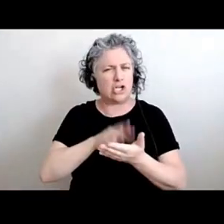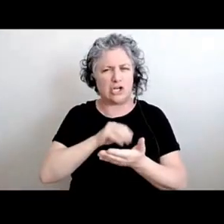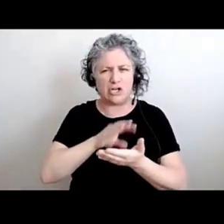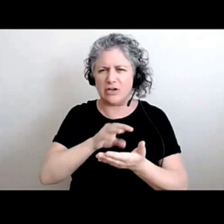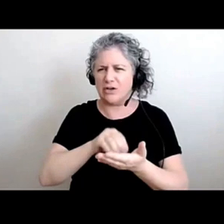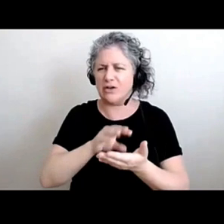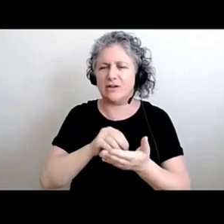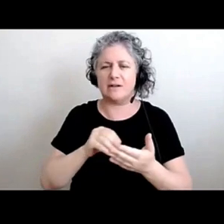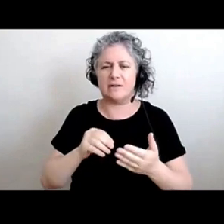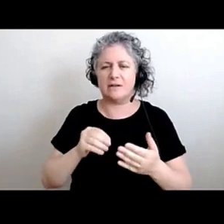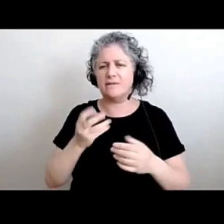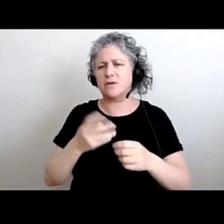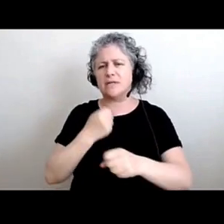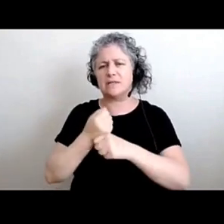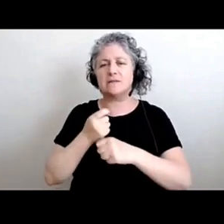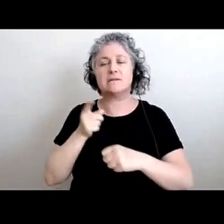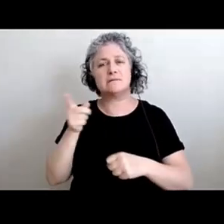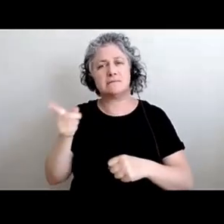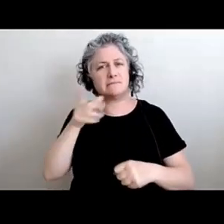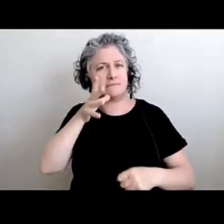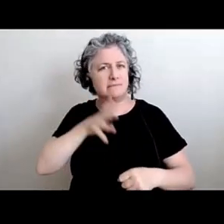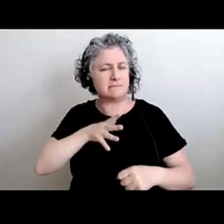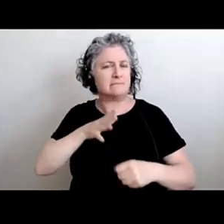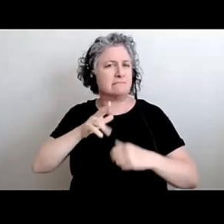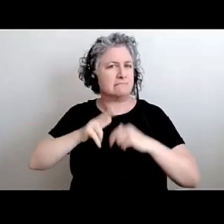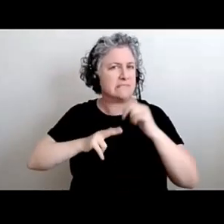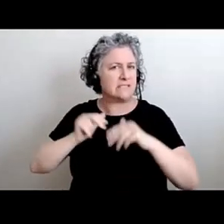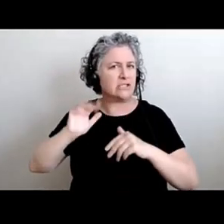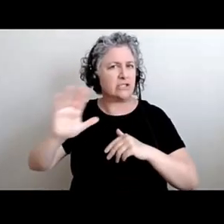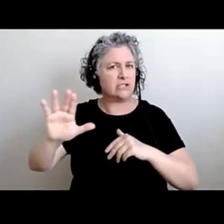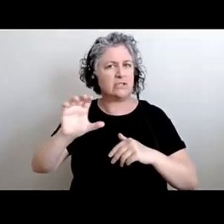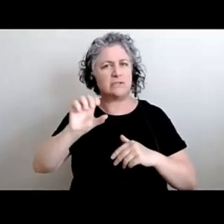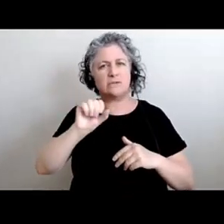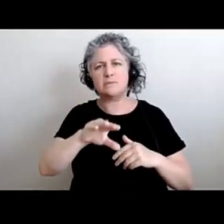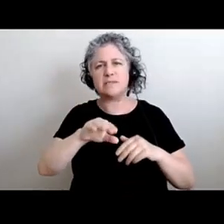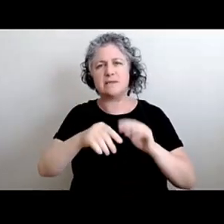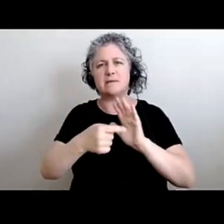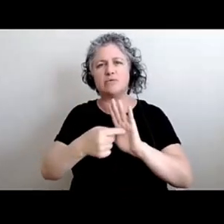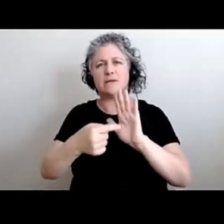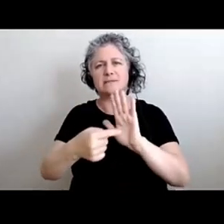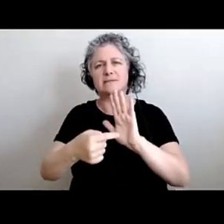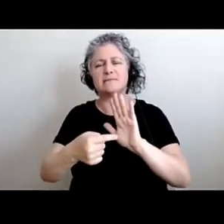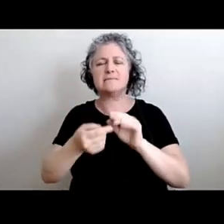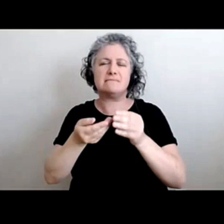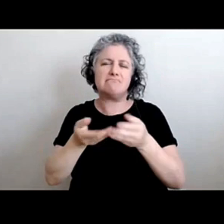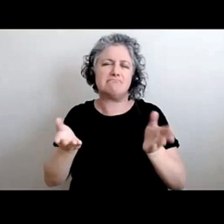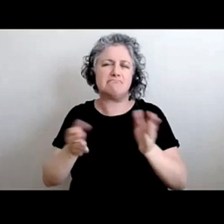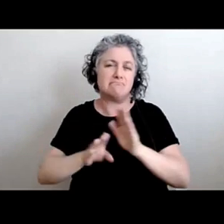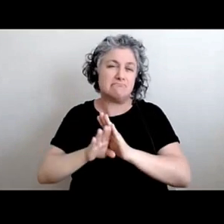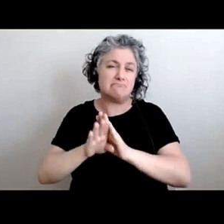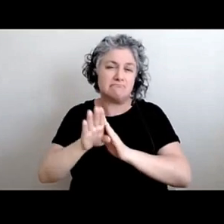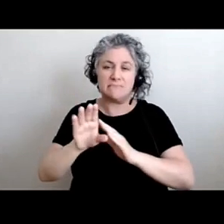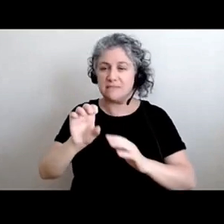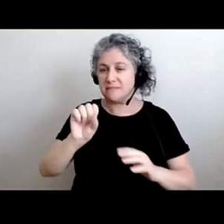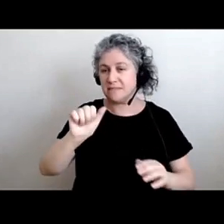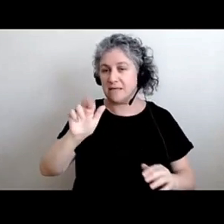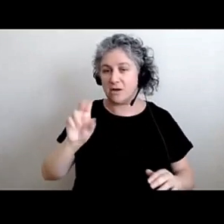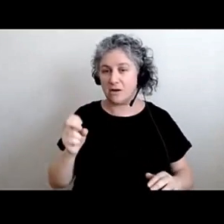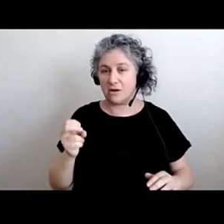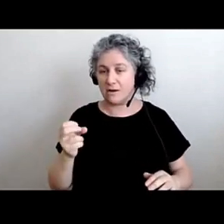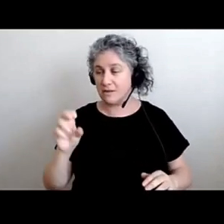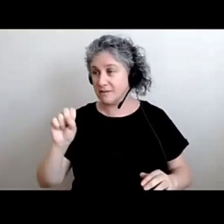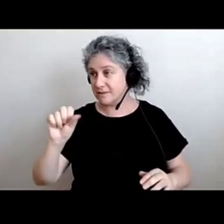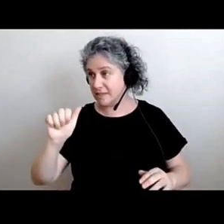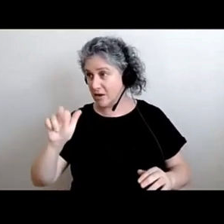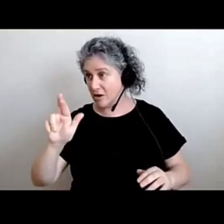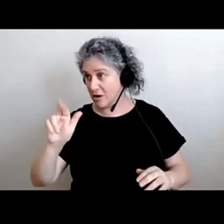the last few years, she has been building her social media presence. Sara as well, I think you have been building and learning as well. Two different